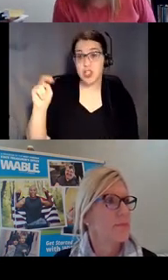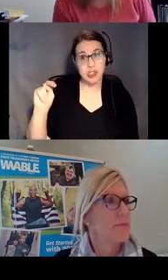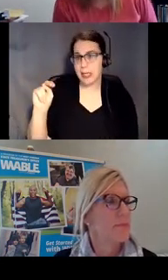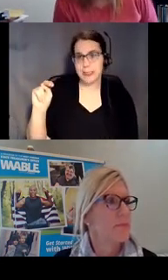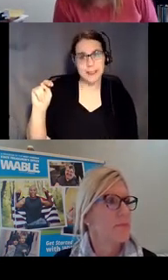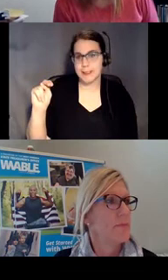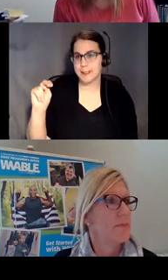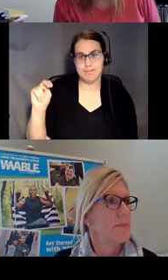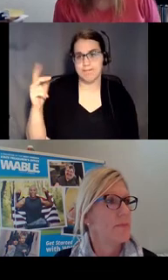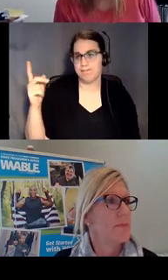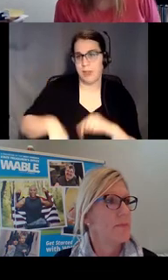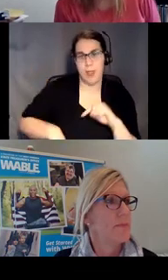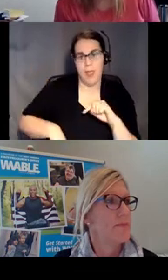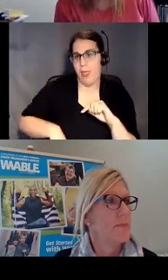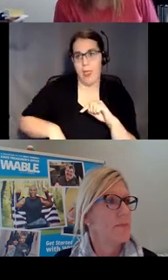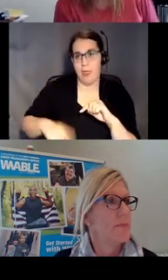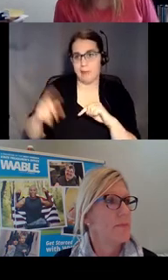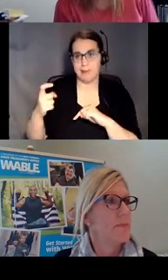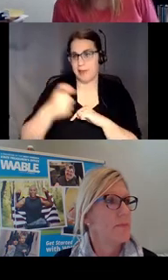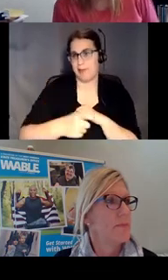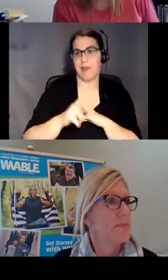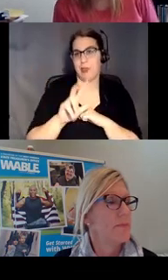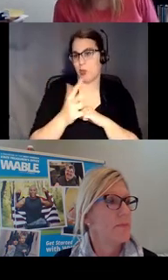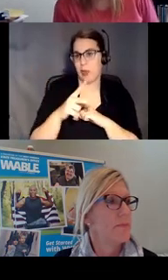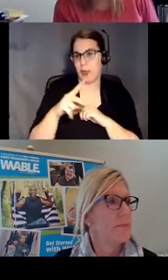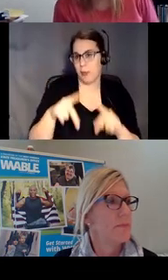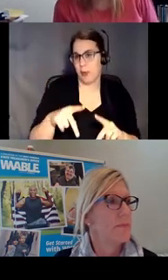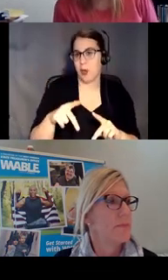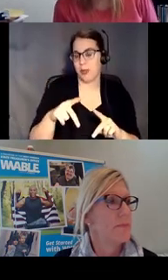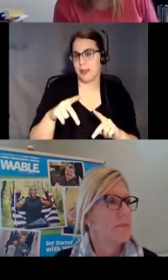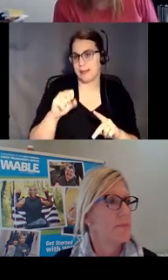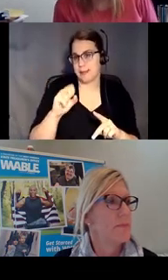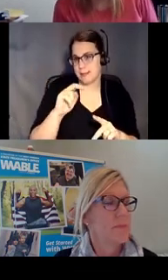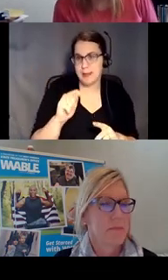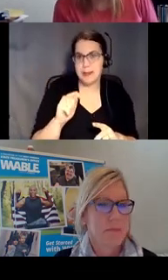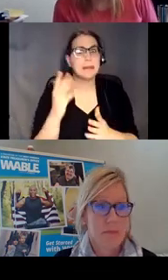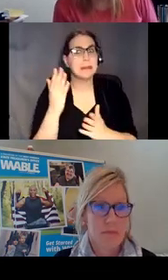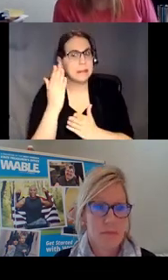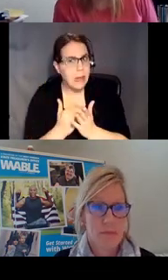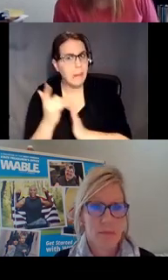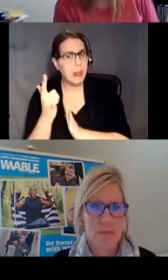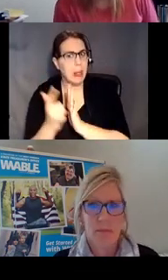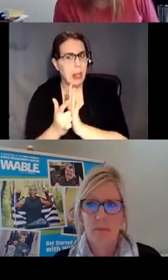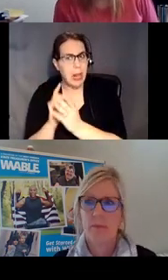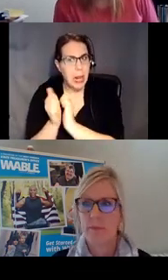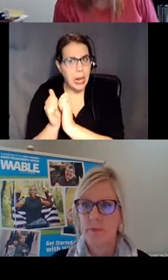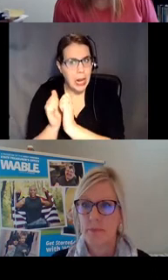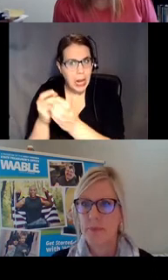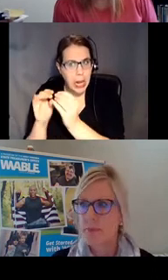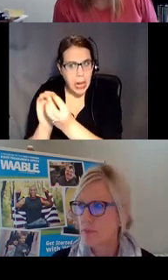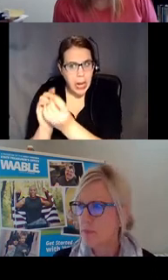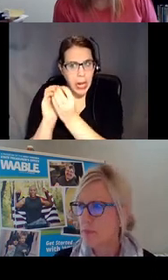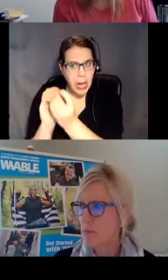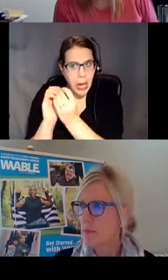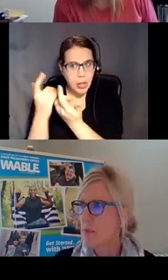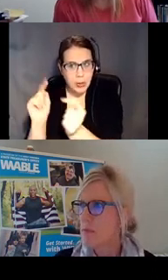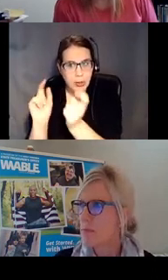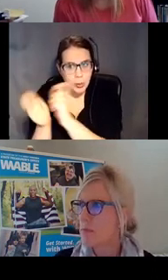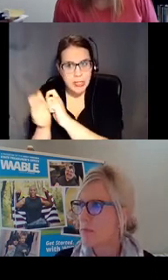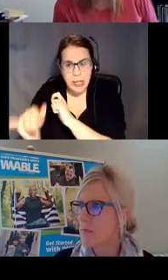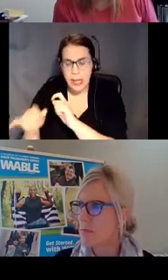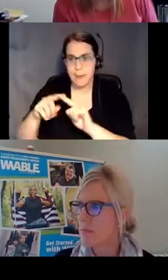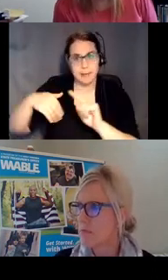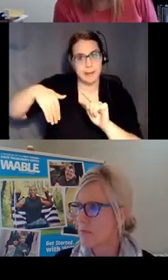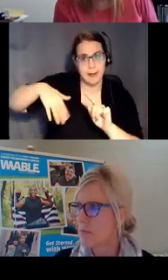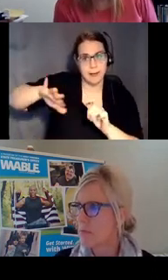given to third-party supplemental needs trust, although there is some action to change that. I will say that if you're looking